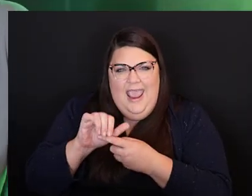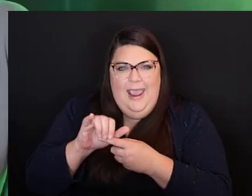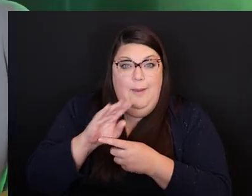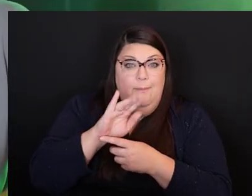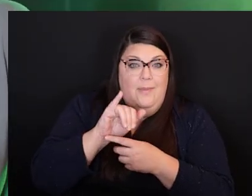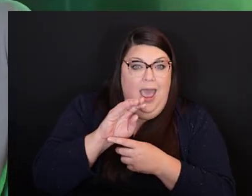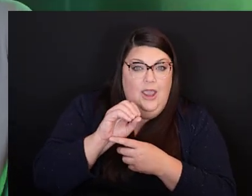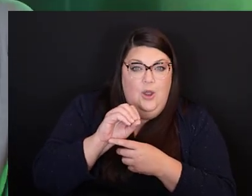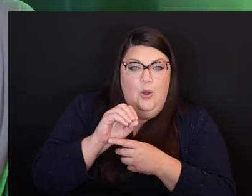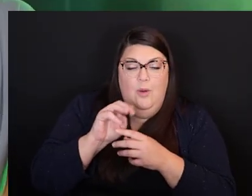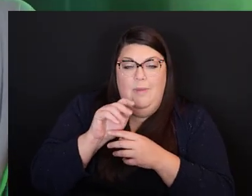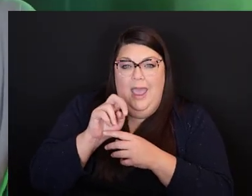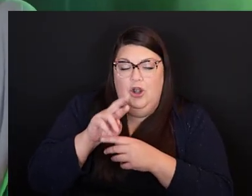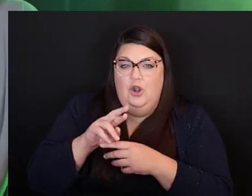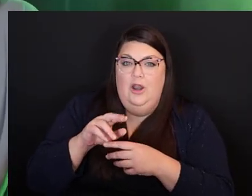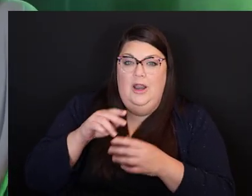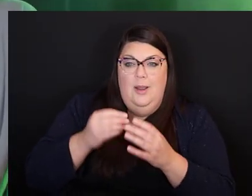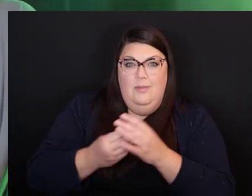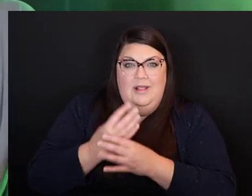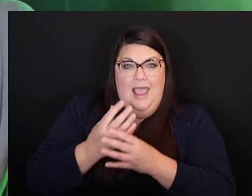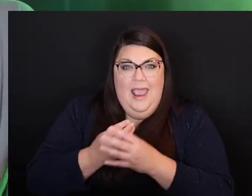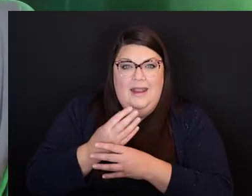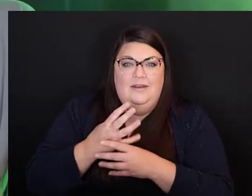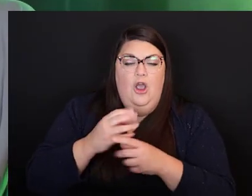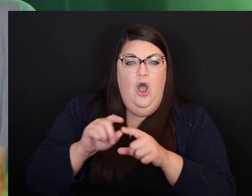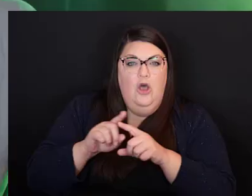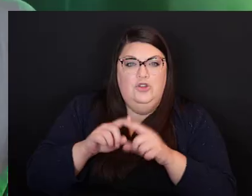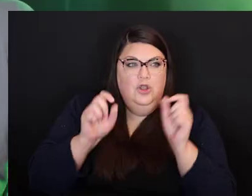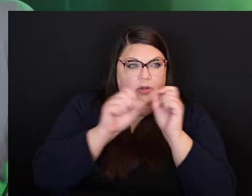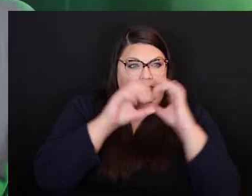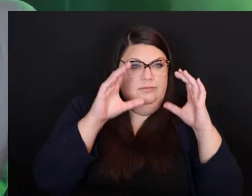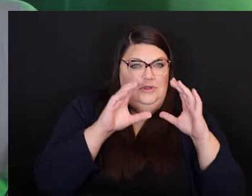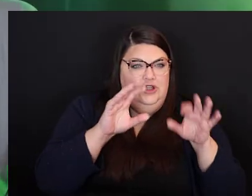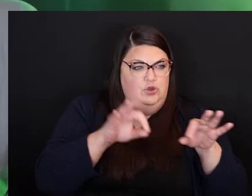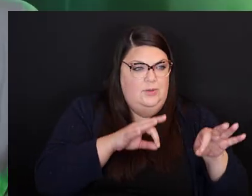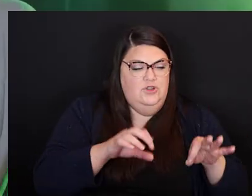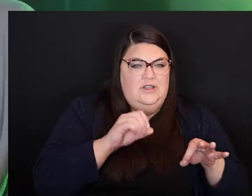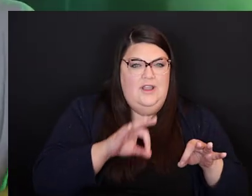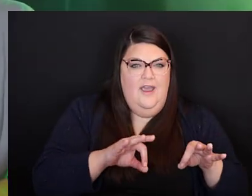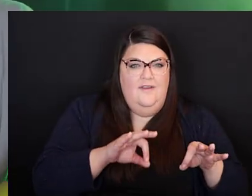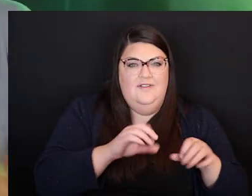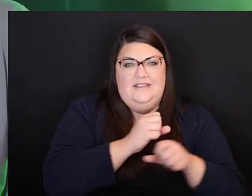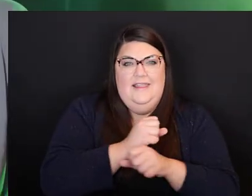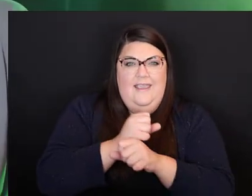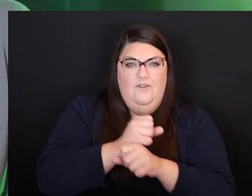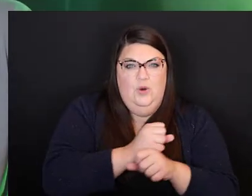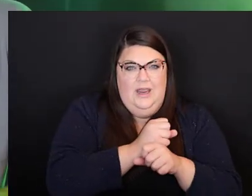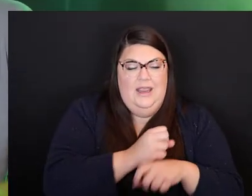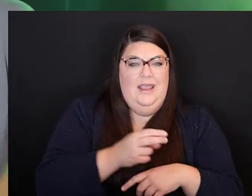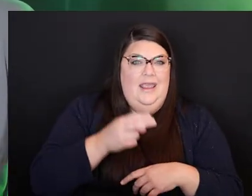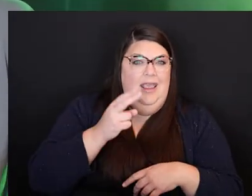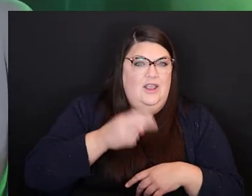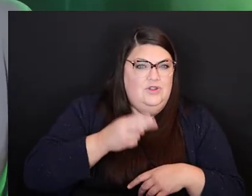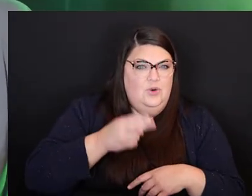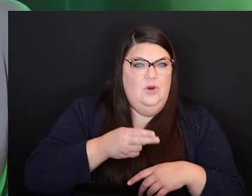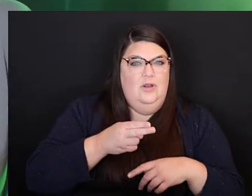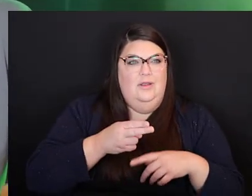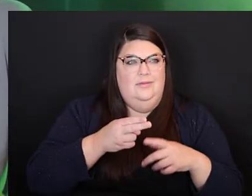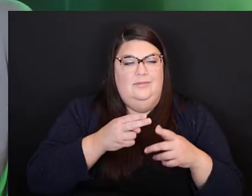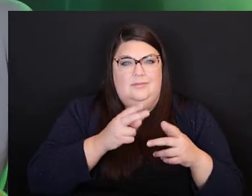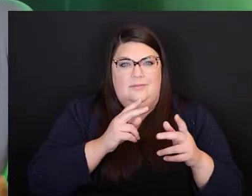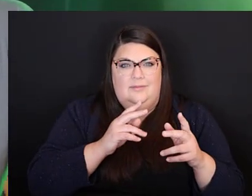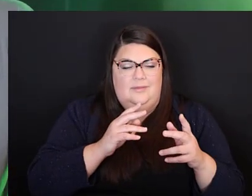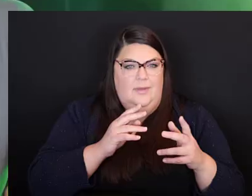plant matter, and also of the social strictures of slavery. So historically, indigenous people and enslaved people would escape into the